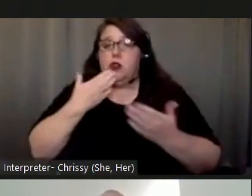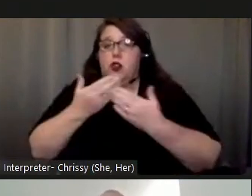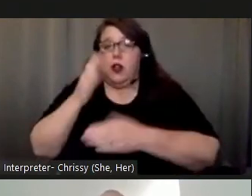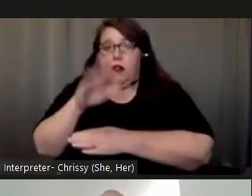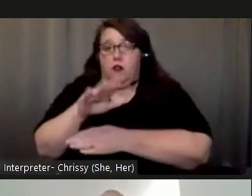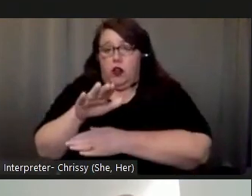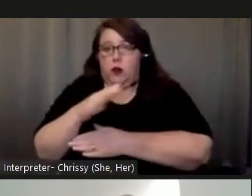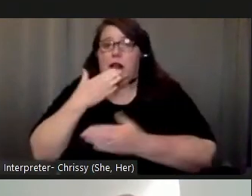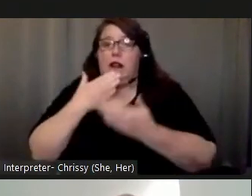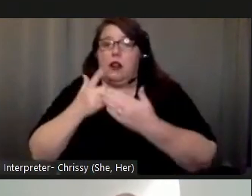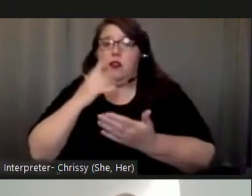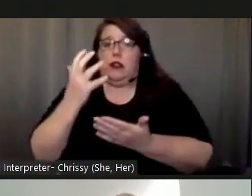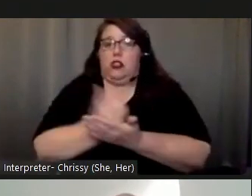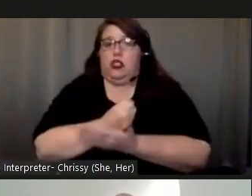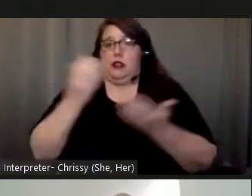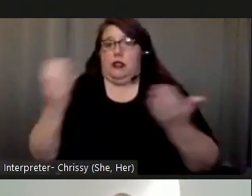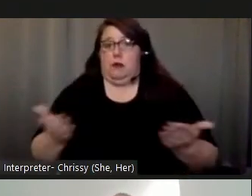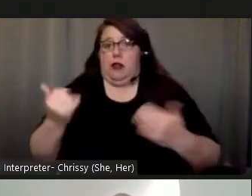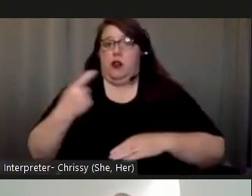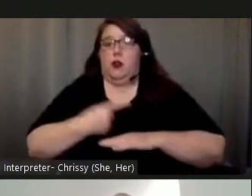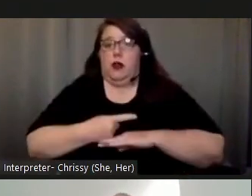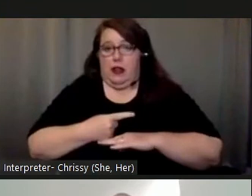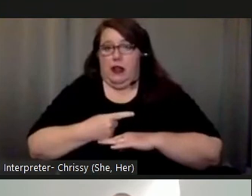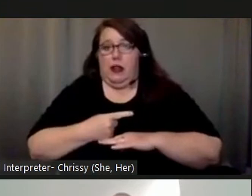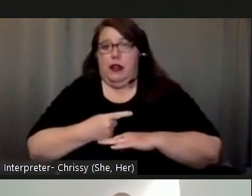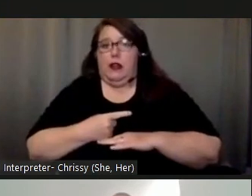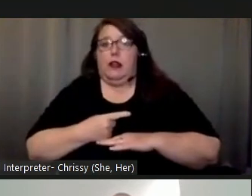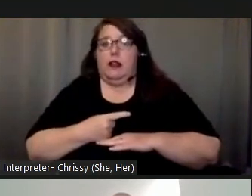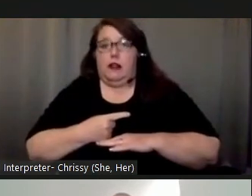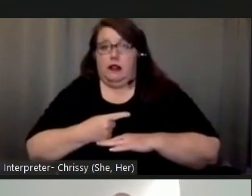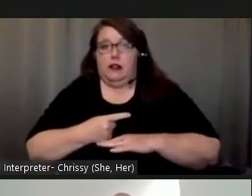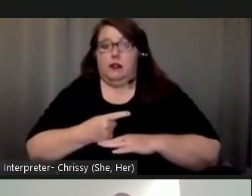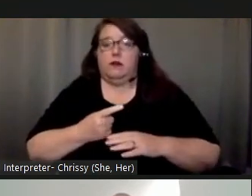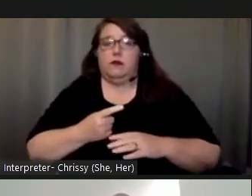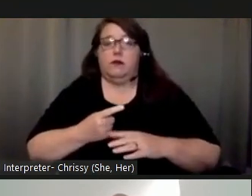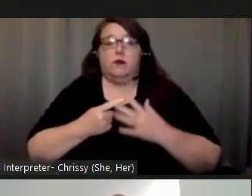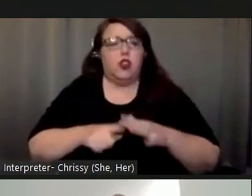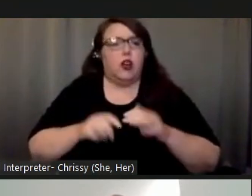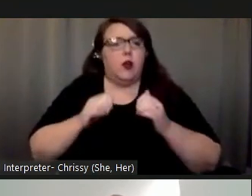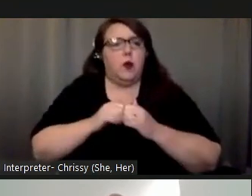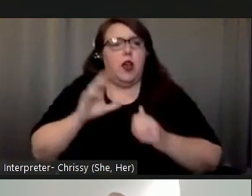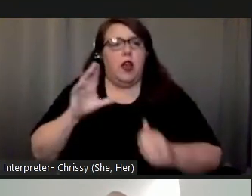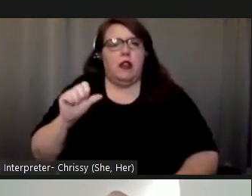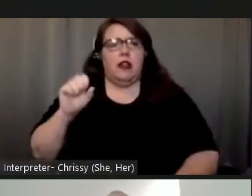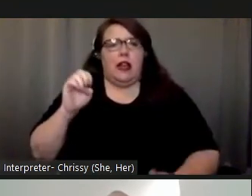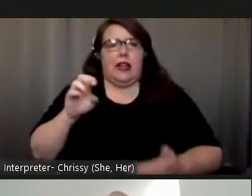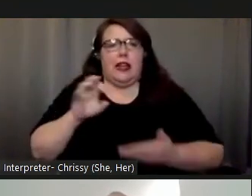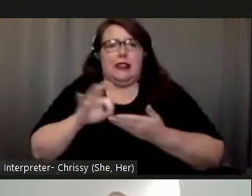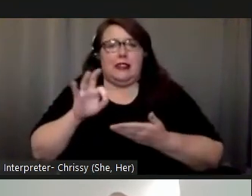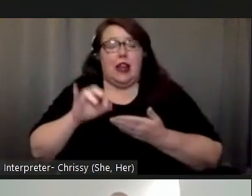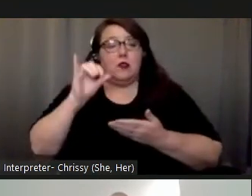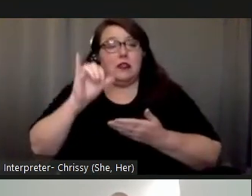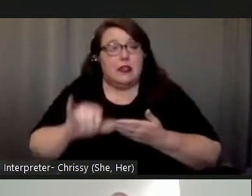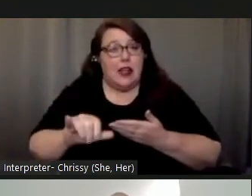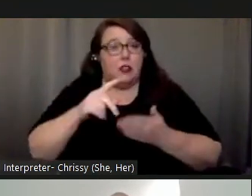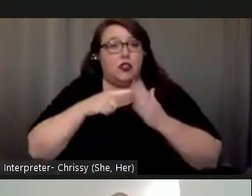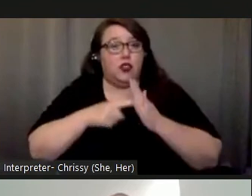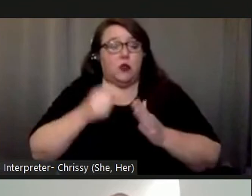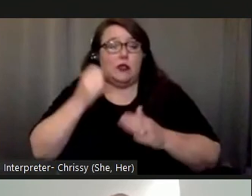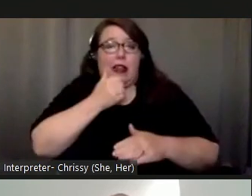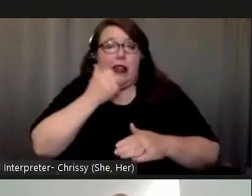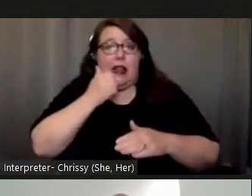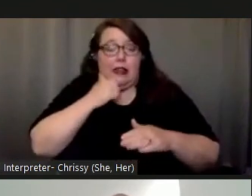you for the opportunity to be here with you. So starting here, as we usually do with our case counts, this figure shows you our daily trends.